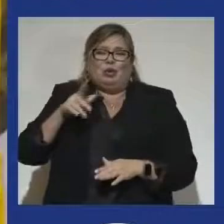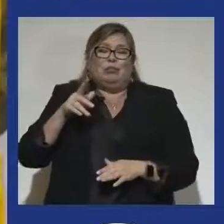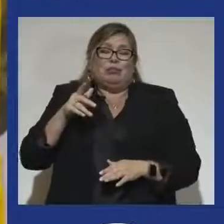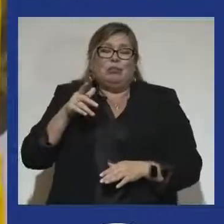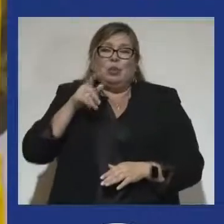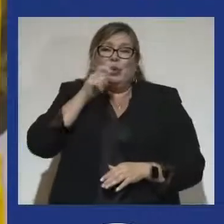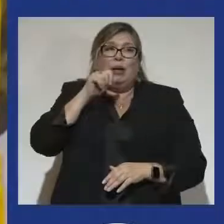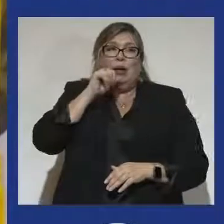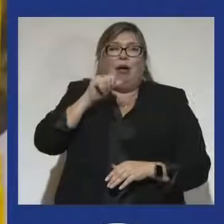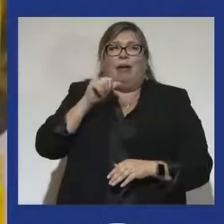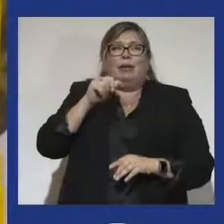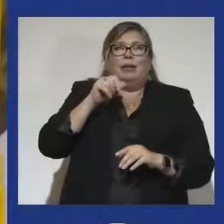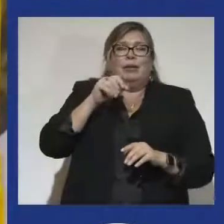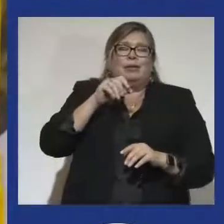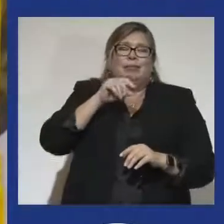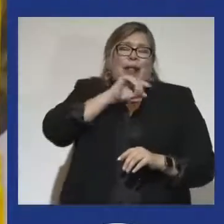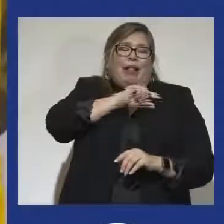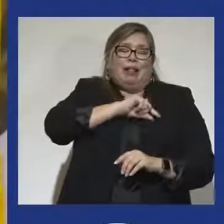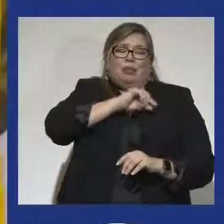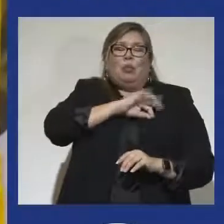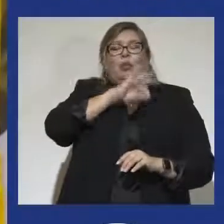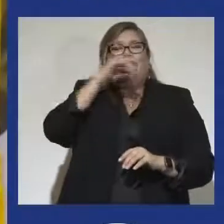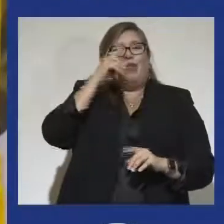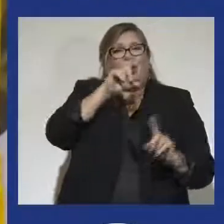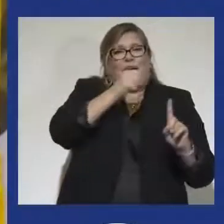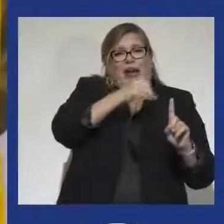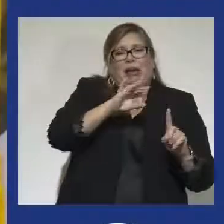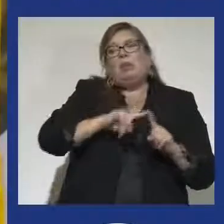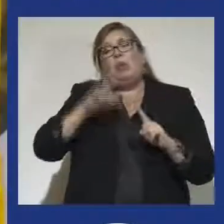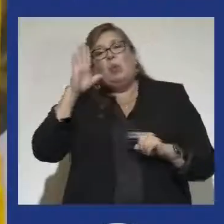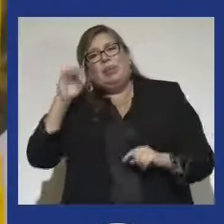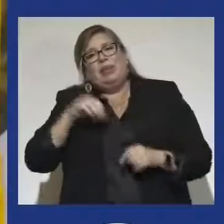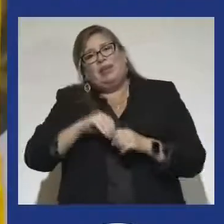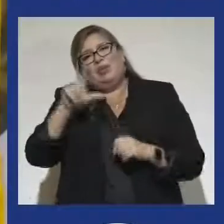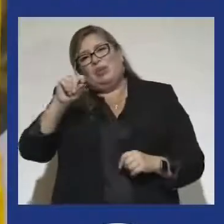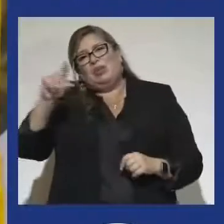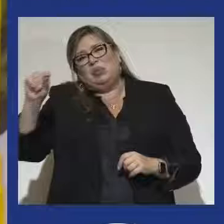for the 2019 tax year, but will be in 2020. Got it. Thank you so much.